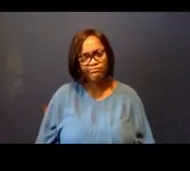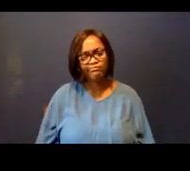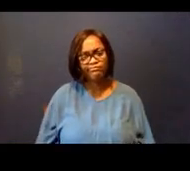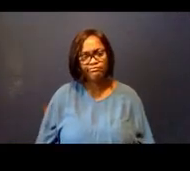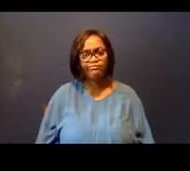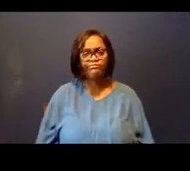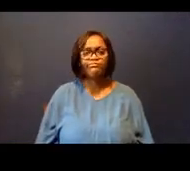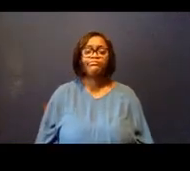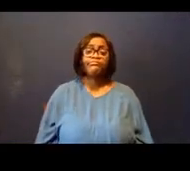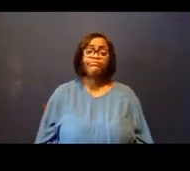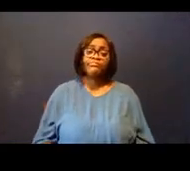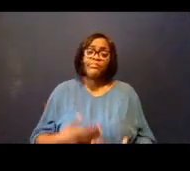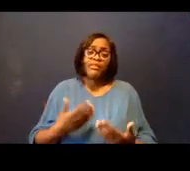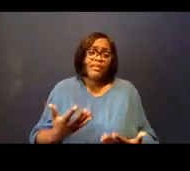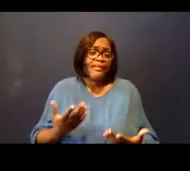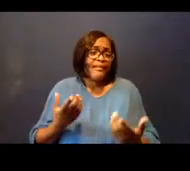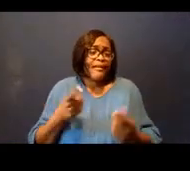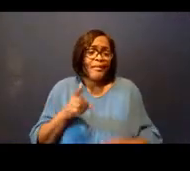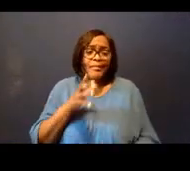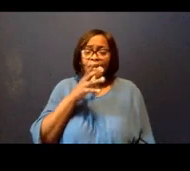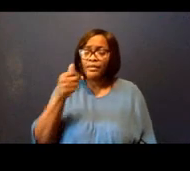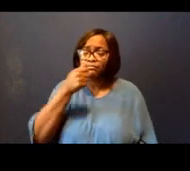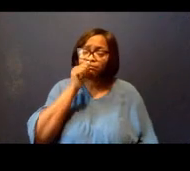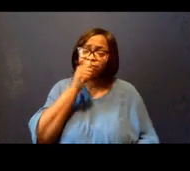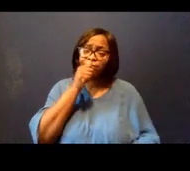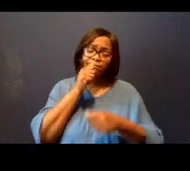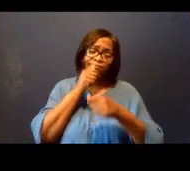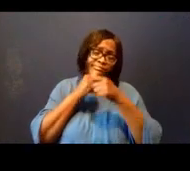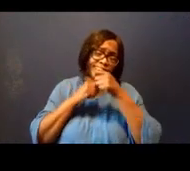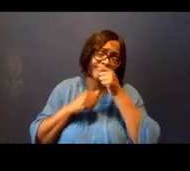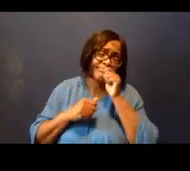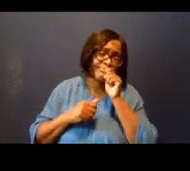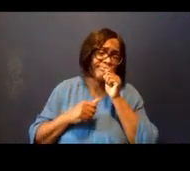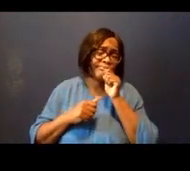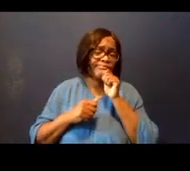introduction of even being